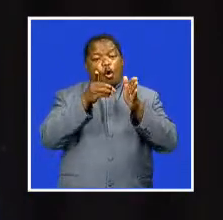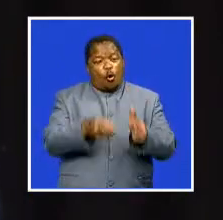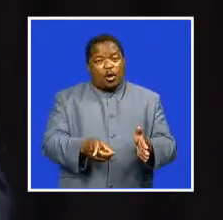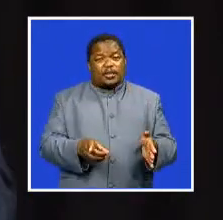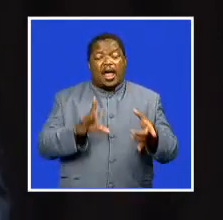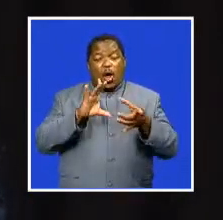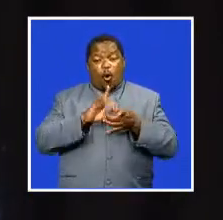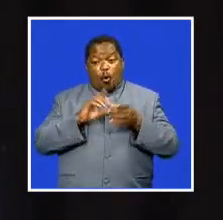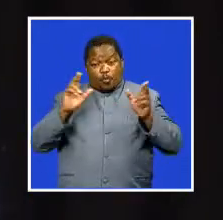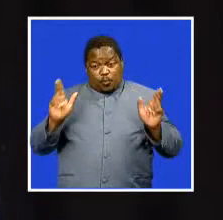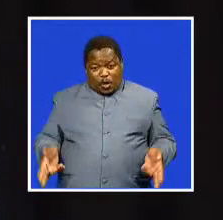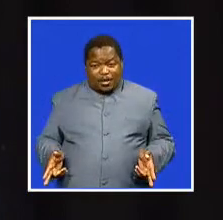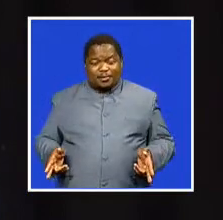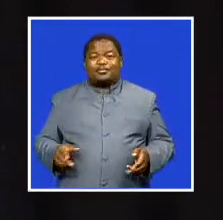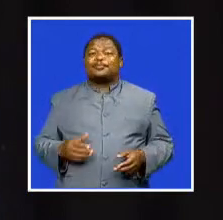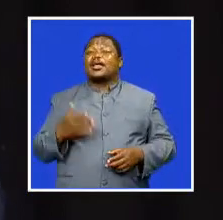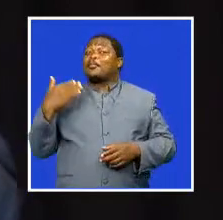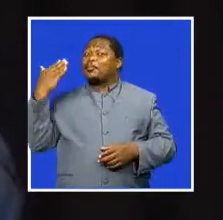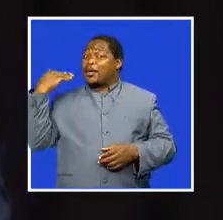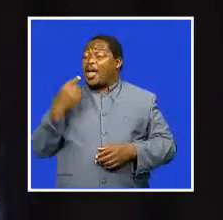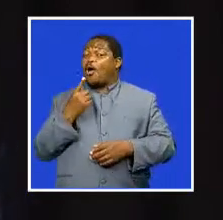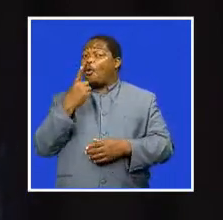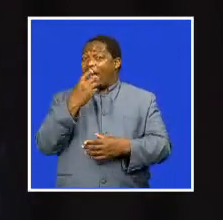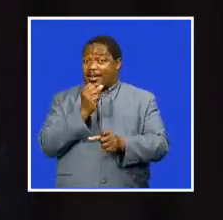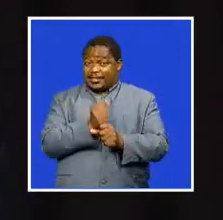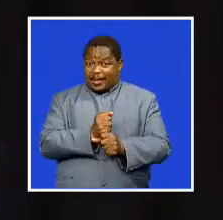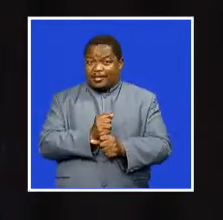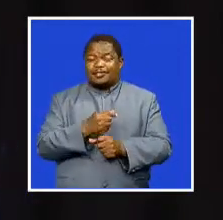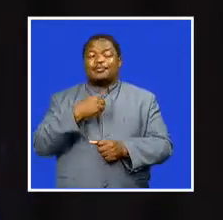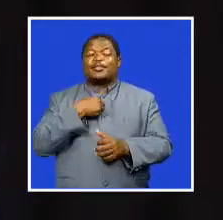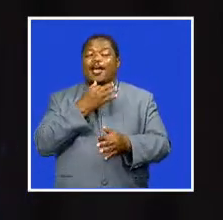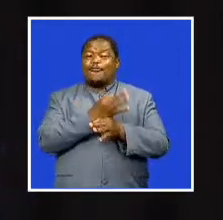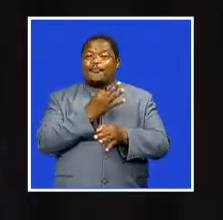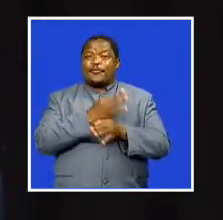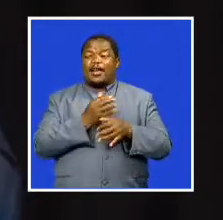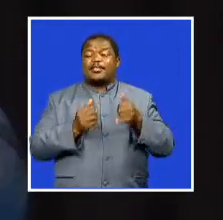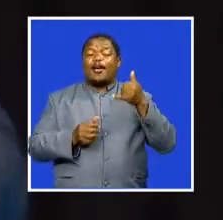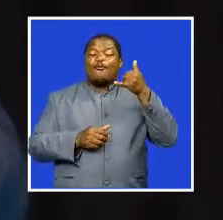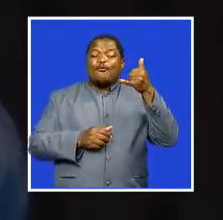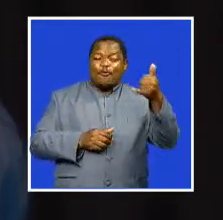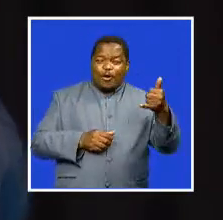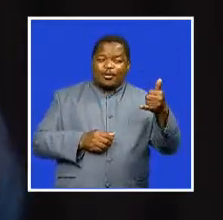nami sesaguja landlini sesaba yifenisha landlini